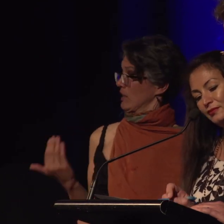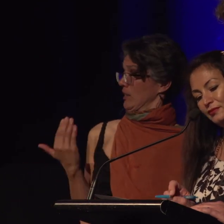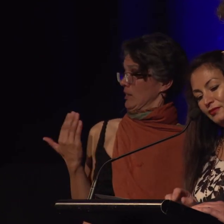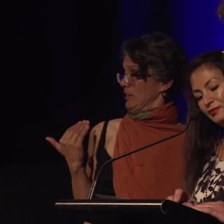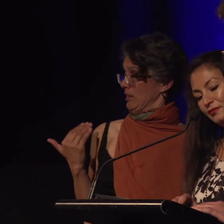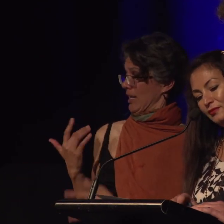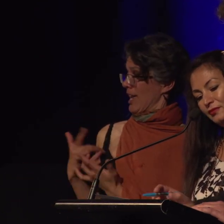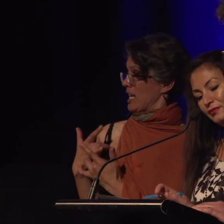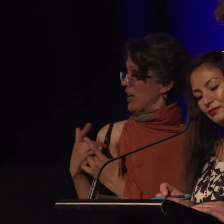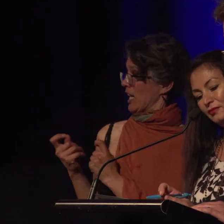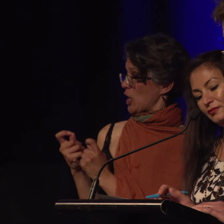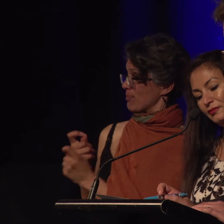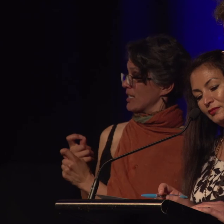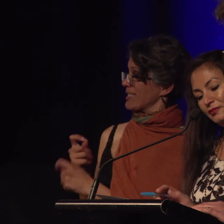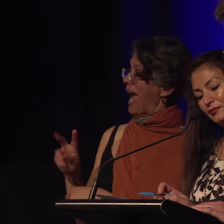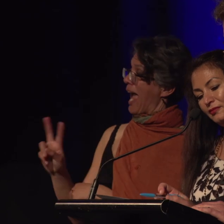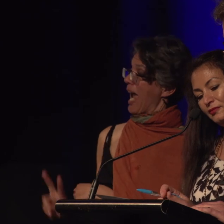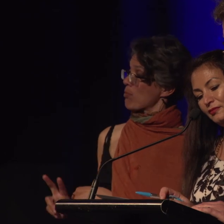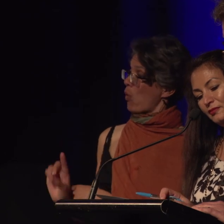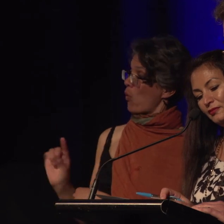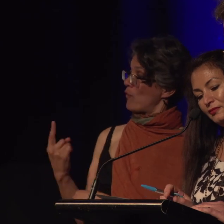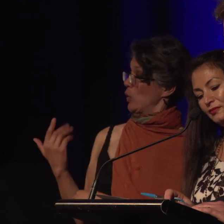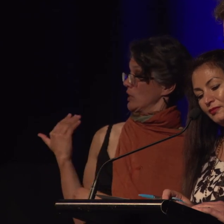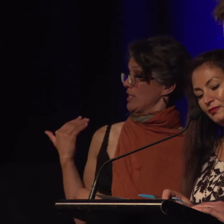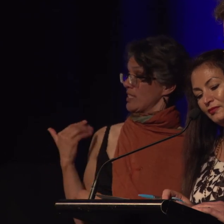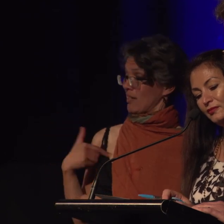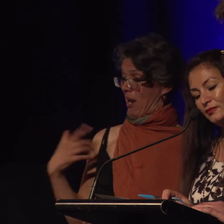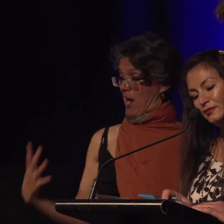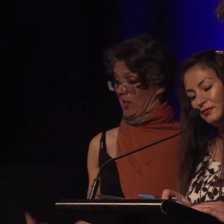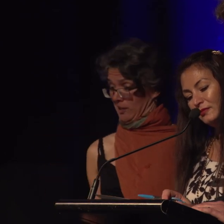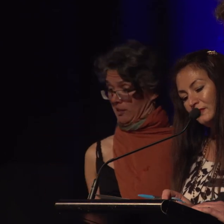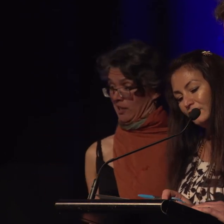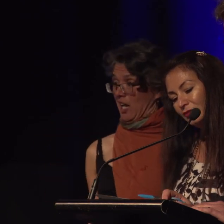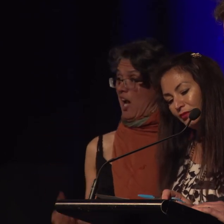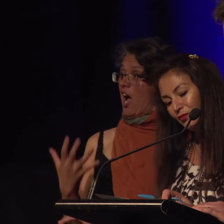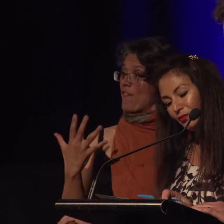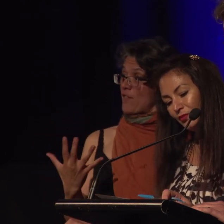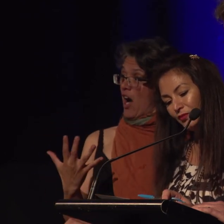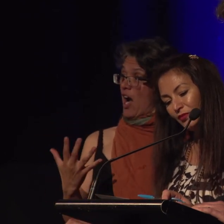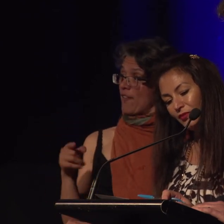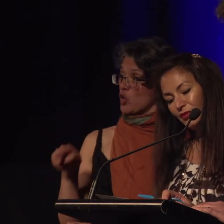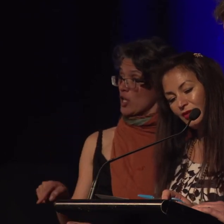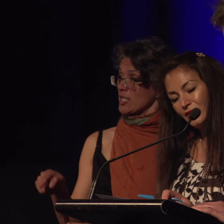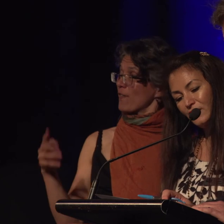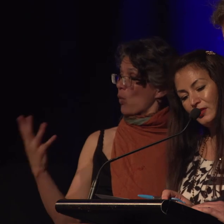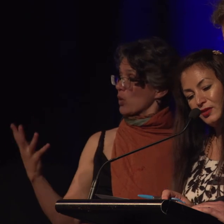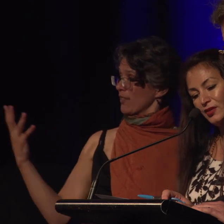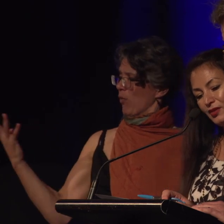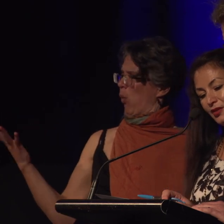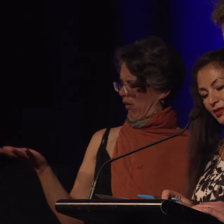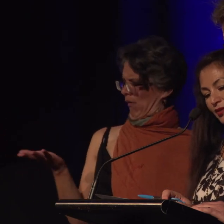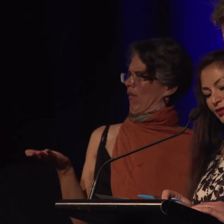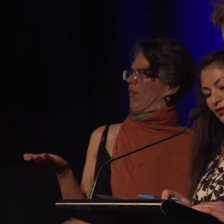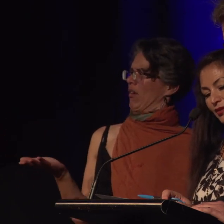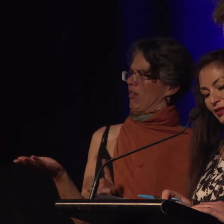on April 1, April Fool's Day, I got $5.44 net a week, which I consider an insult. I